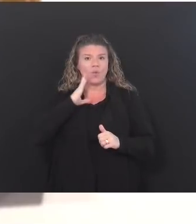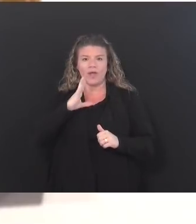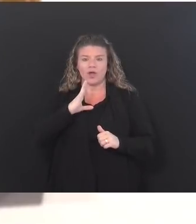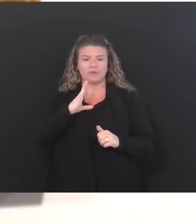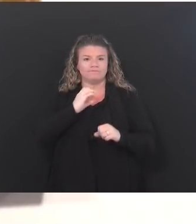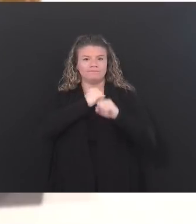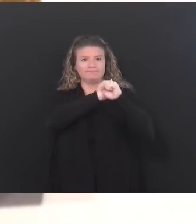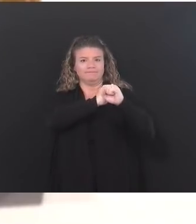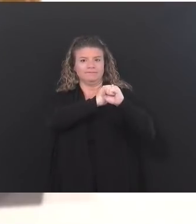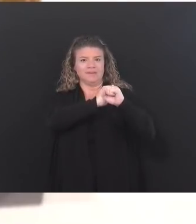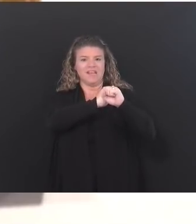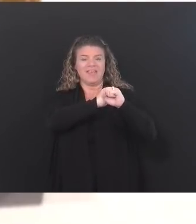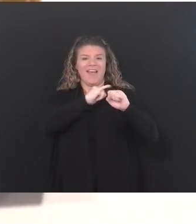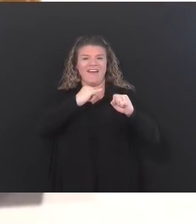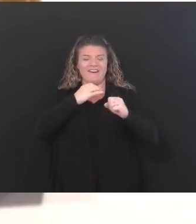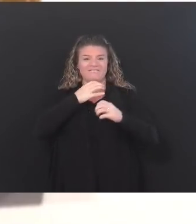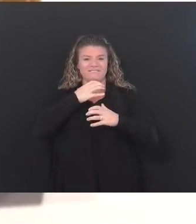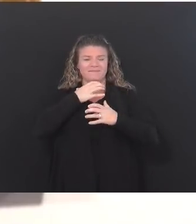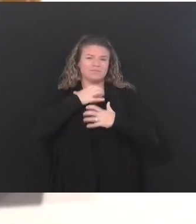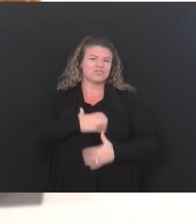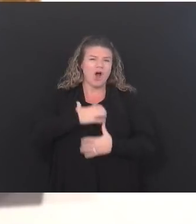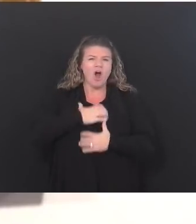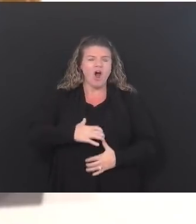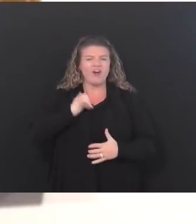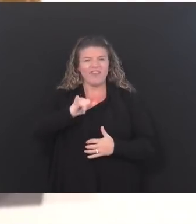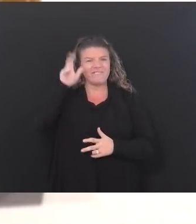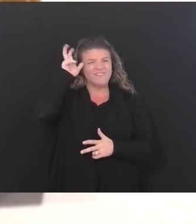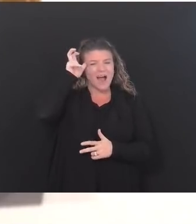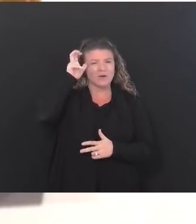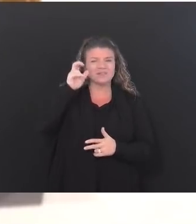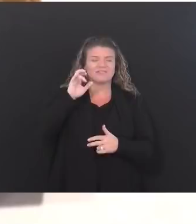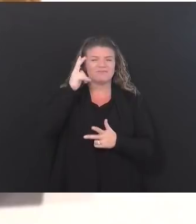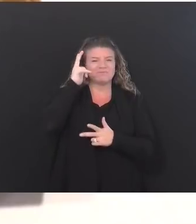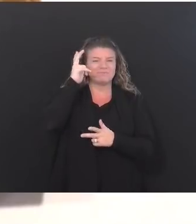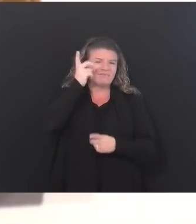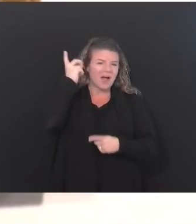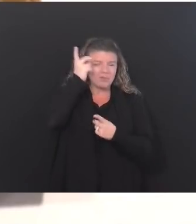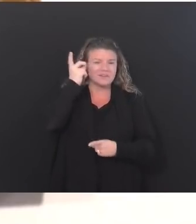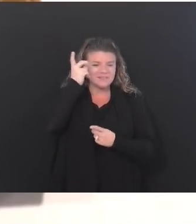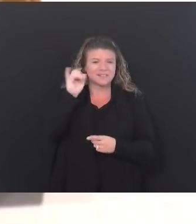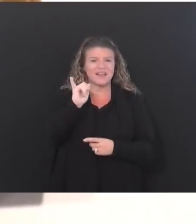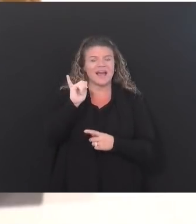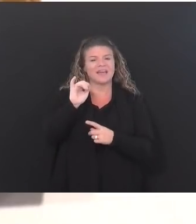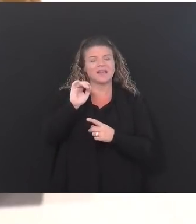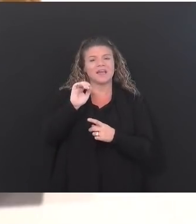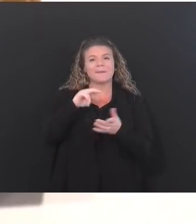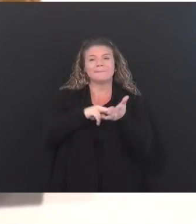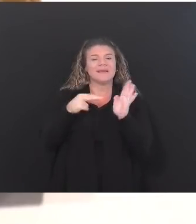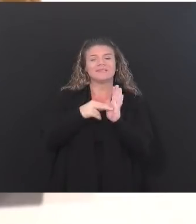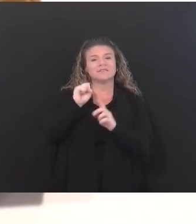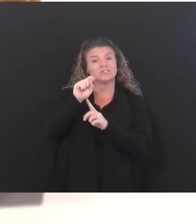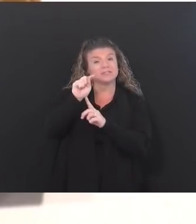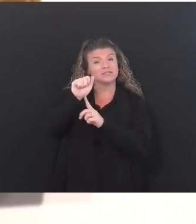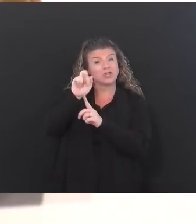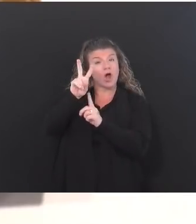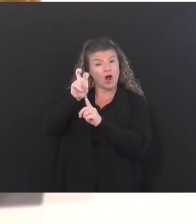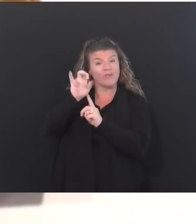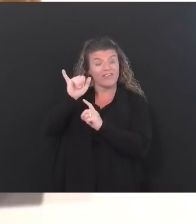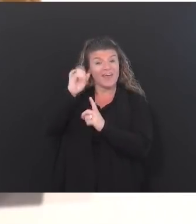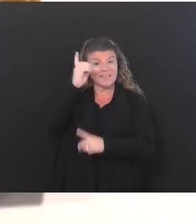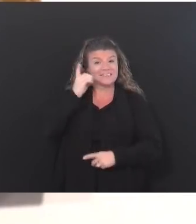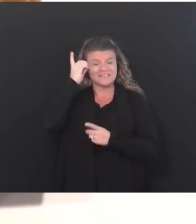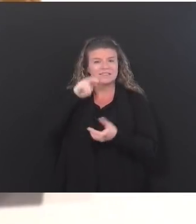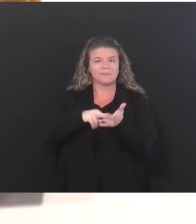and we win. And so the model that the University of Washington has published and updated recently suggests that we're doing a good